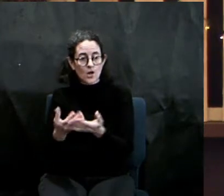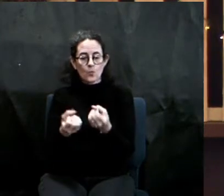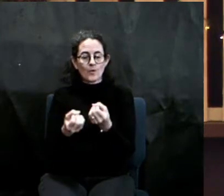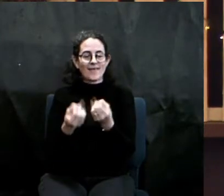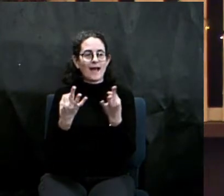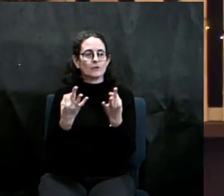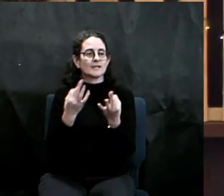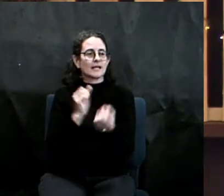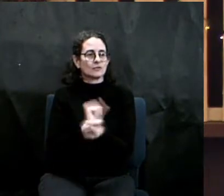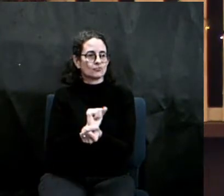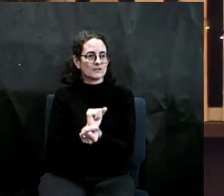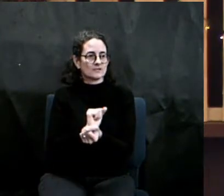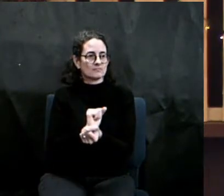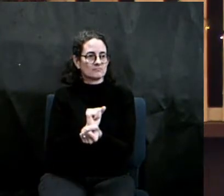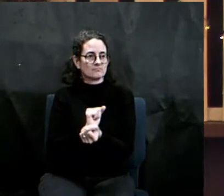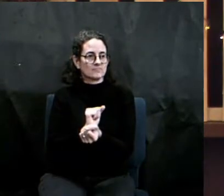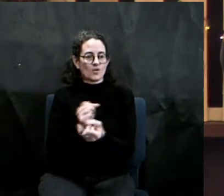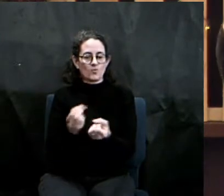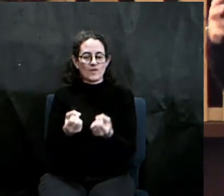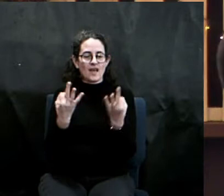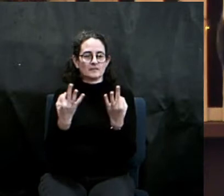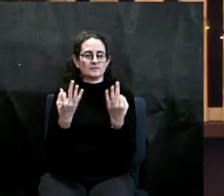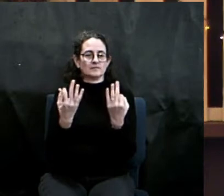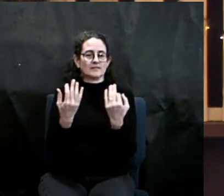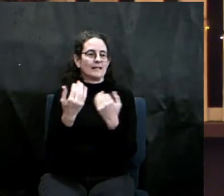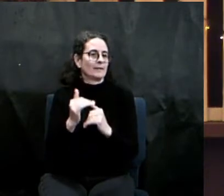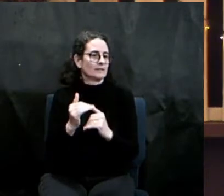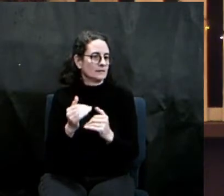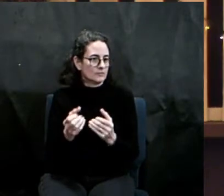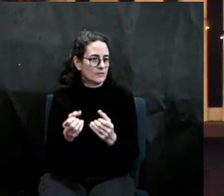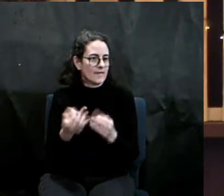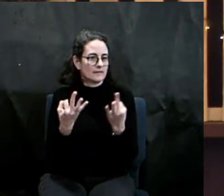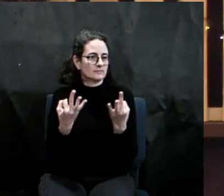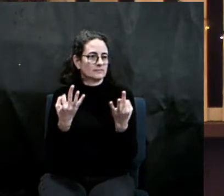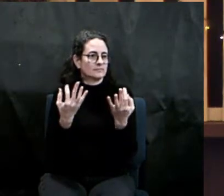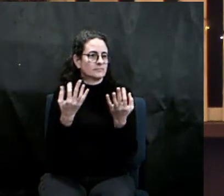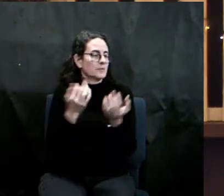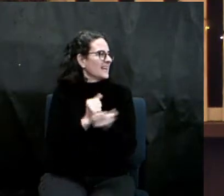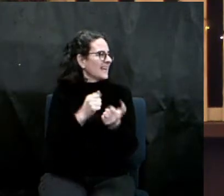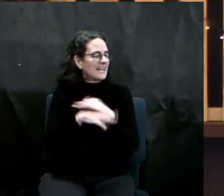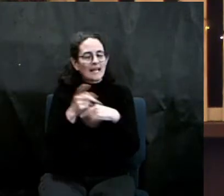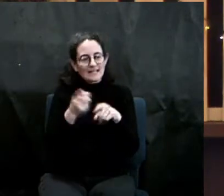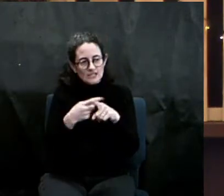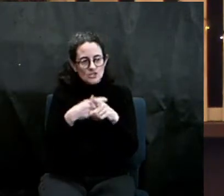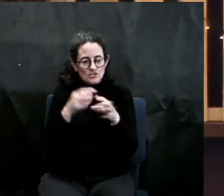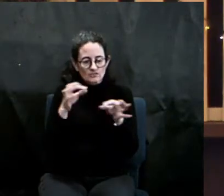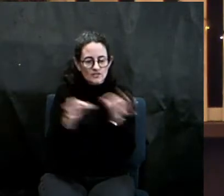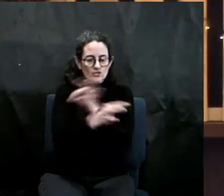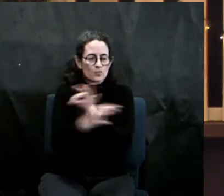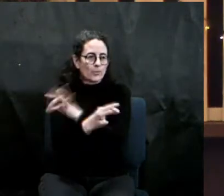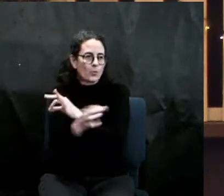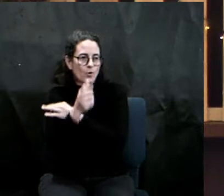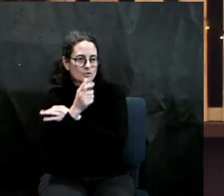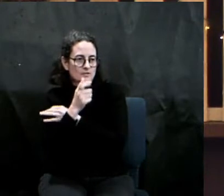hindrance. In some English versions, the order of the sentence gets swapped around to make it easy to understand in English. But